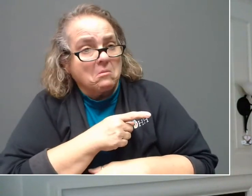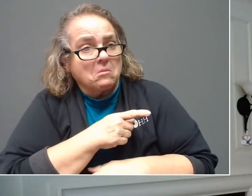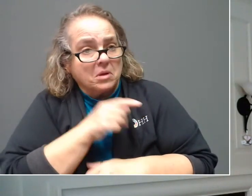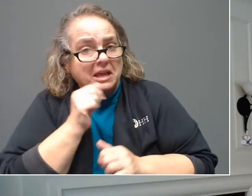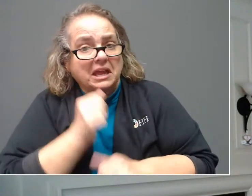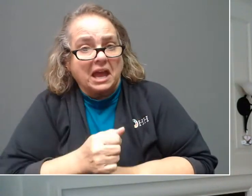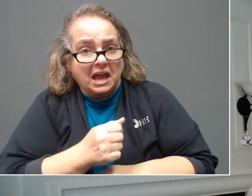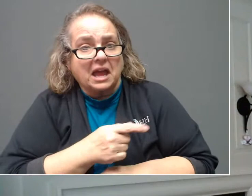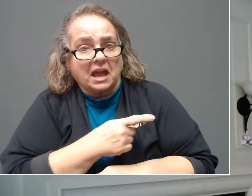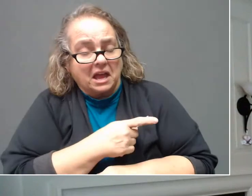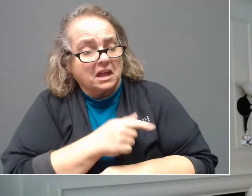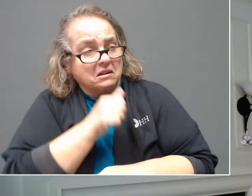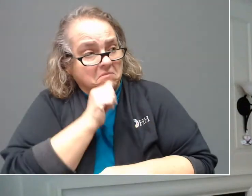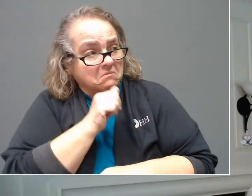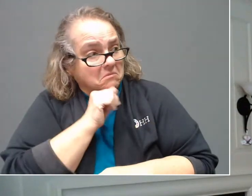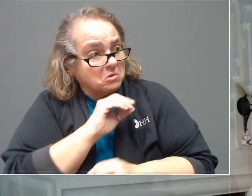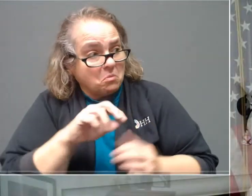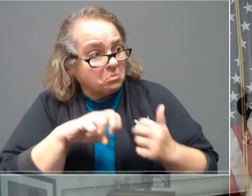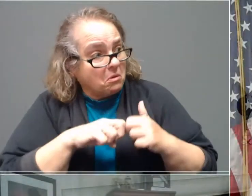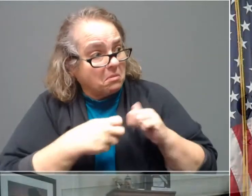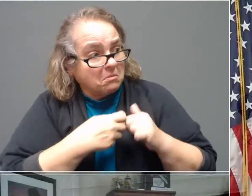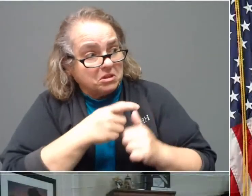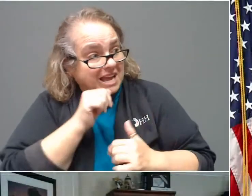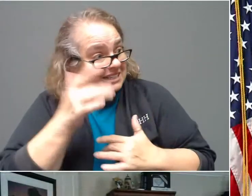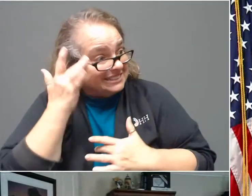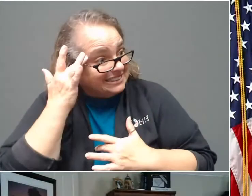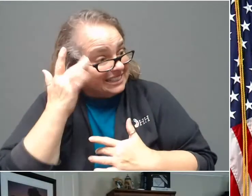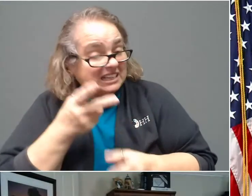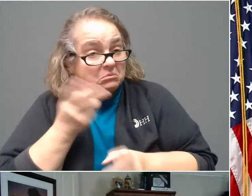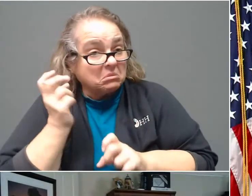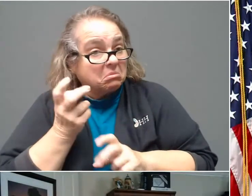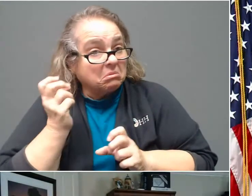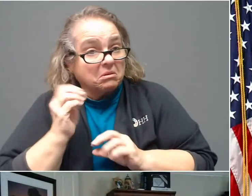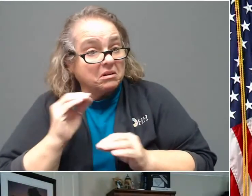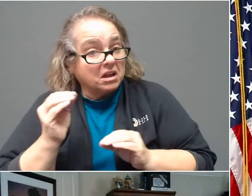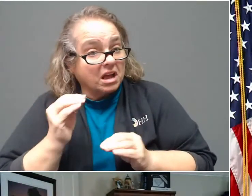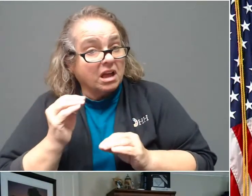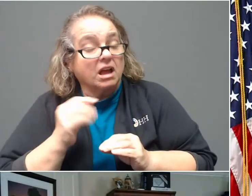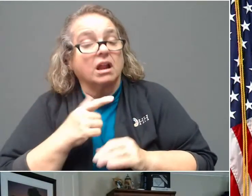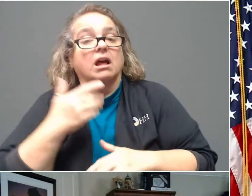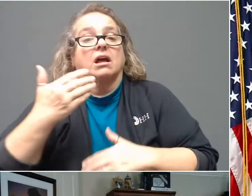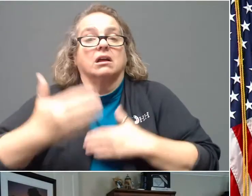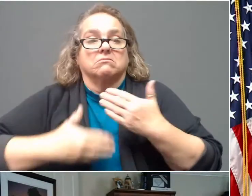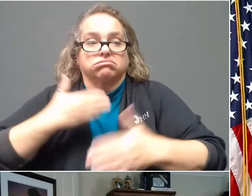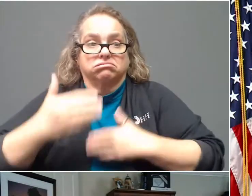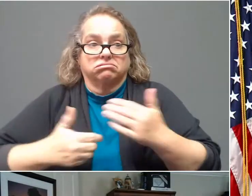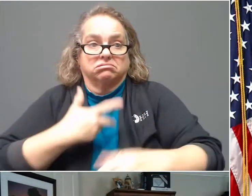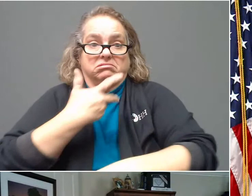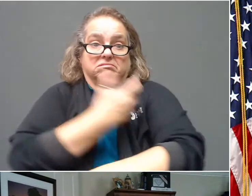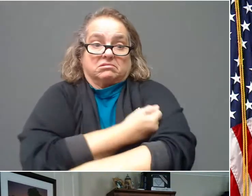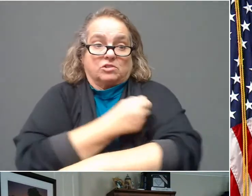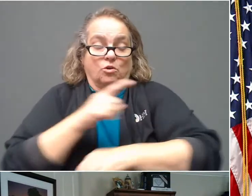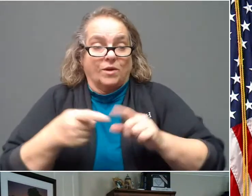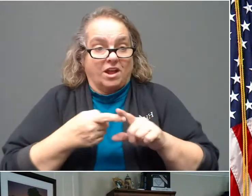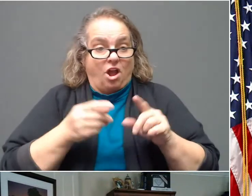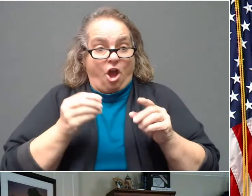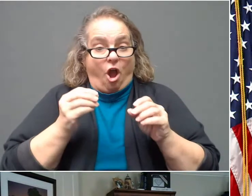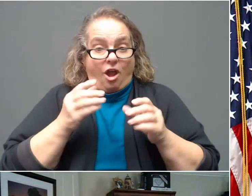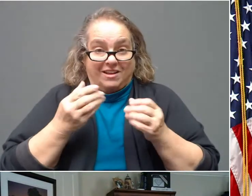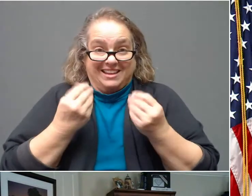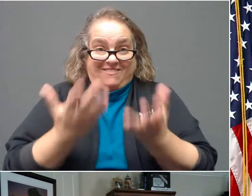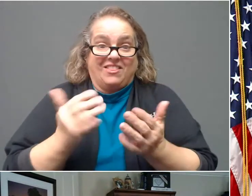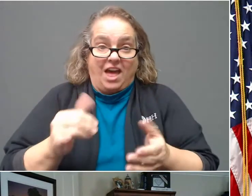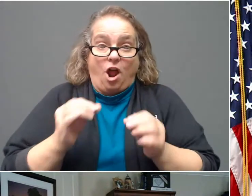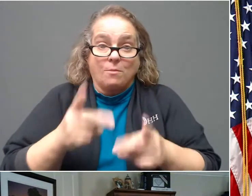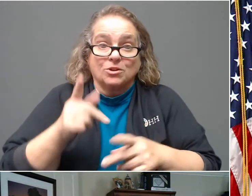vaccine quite well and don't have any issues, that when offered an opportunity later, people who initially didn't accept